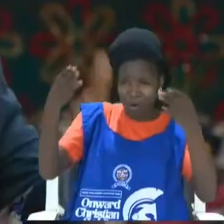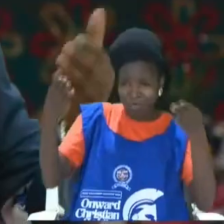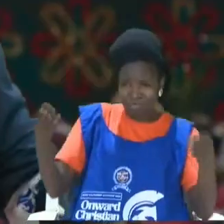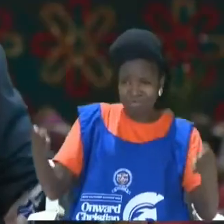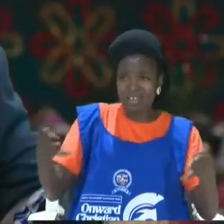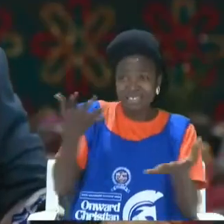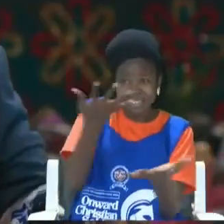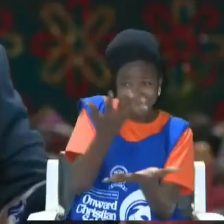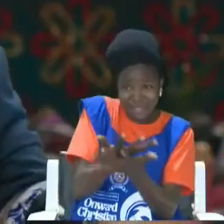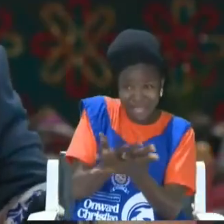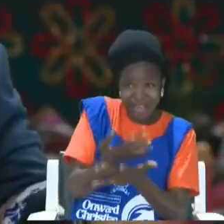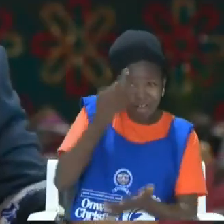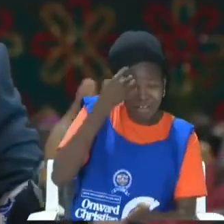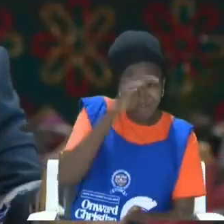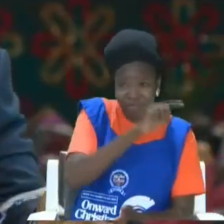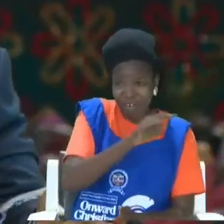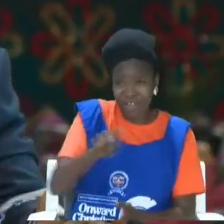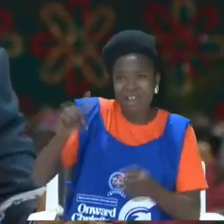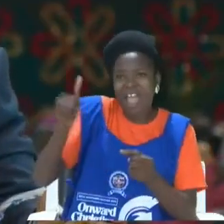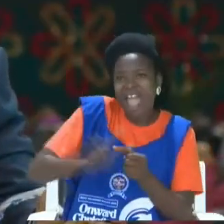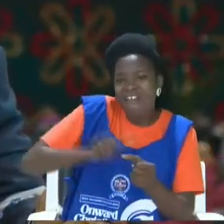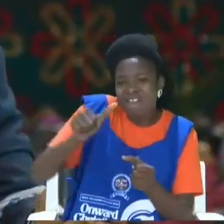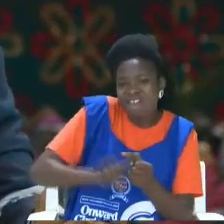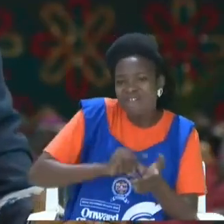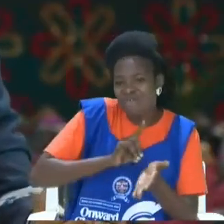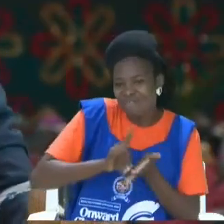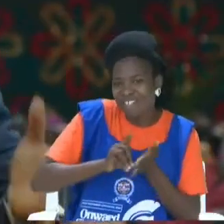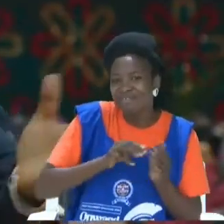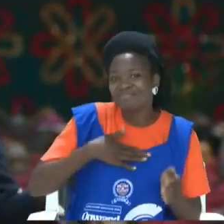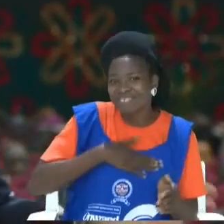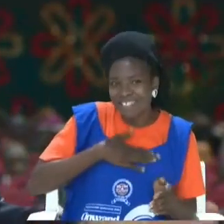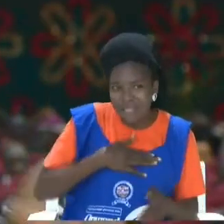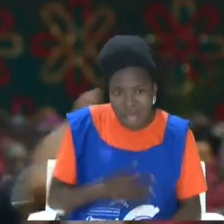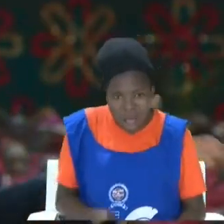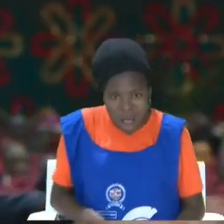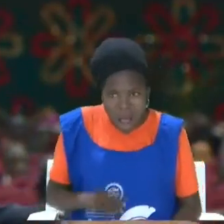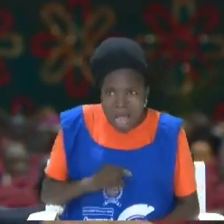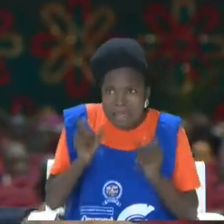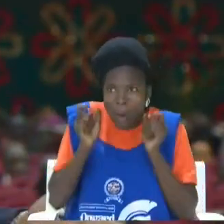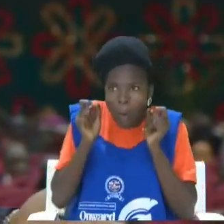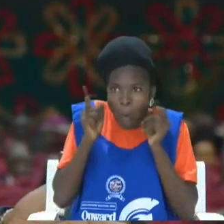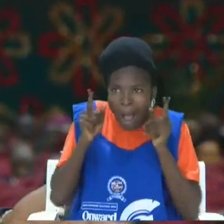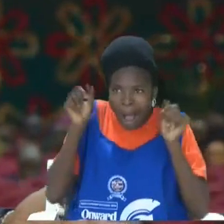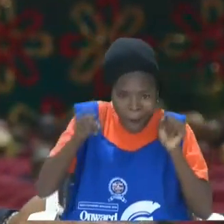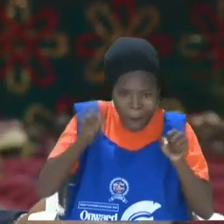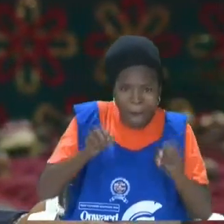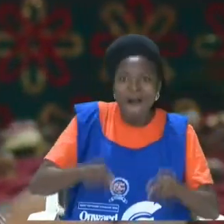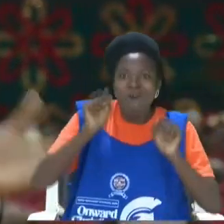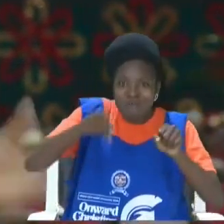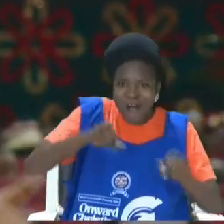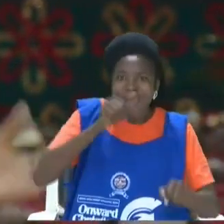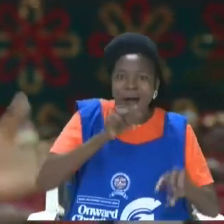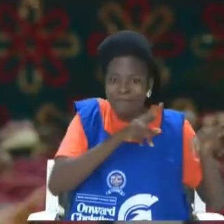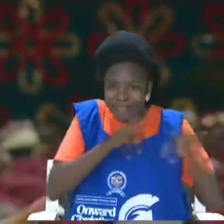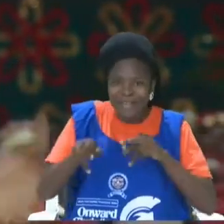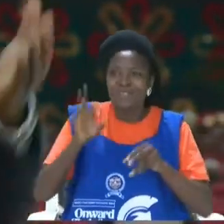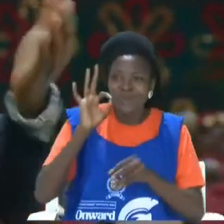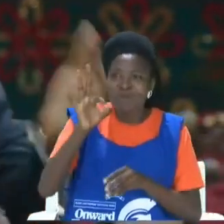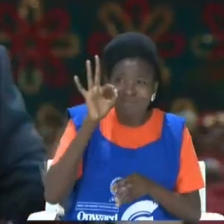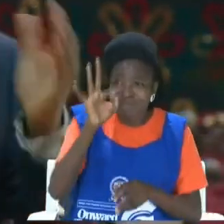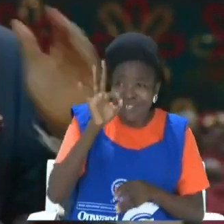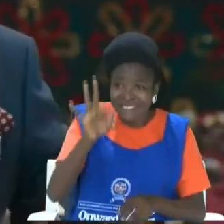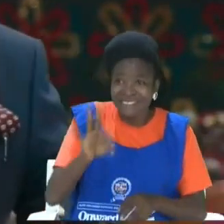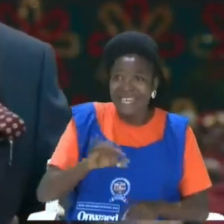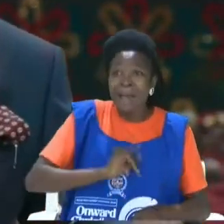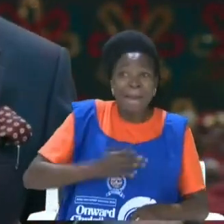cells for you every week? I said, wow. I said, why not? I said, that was what I